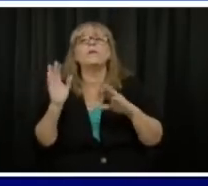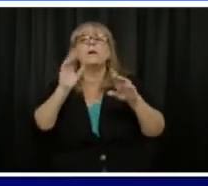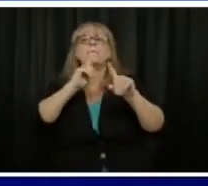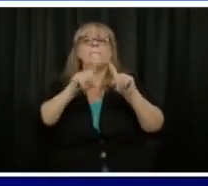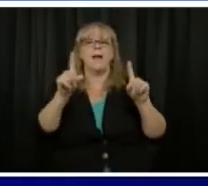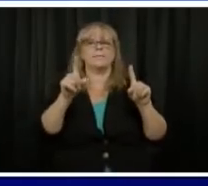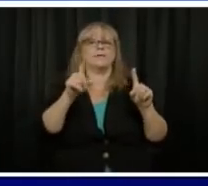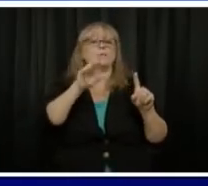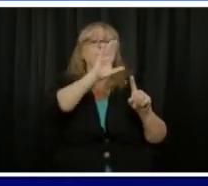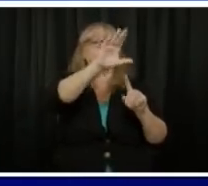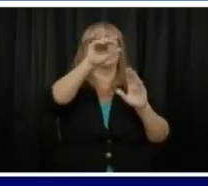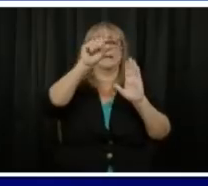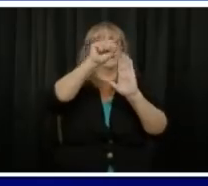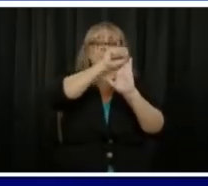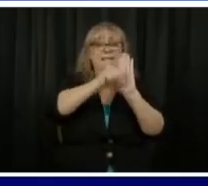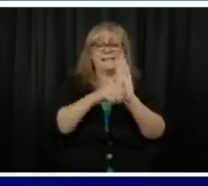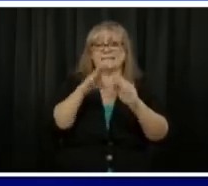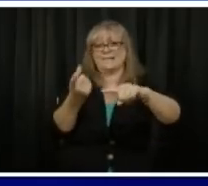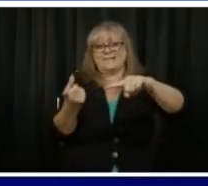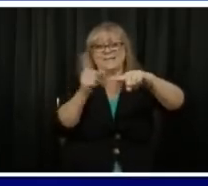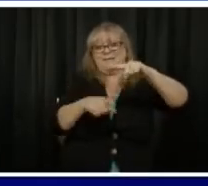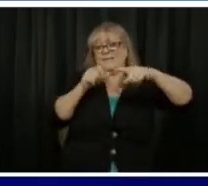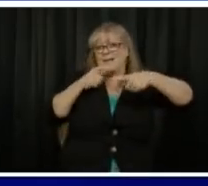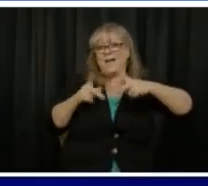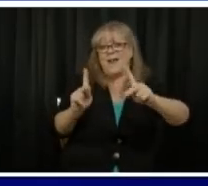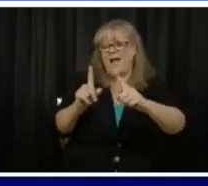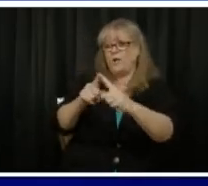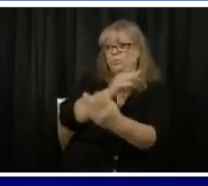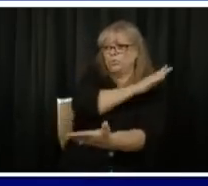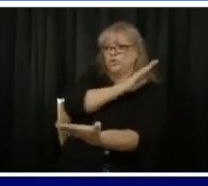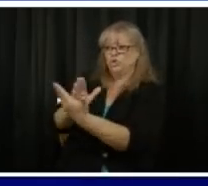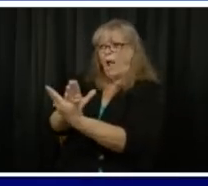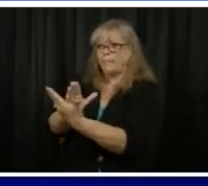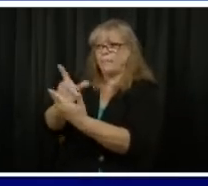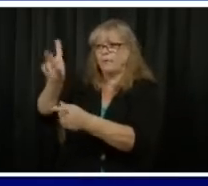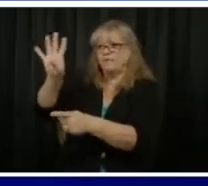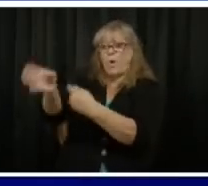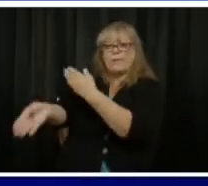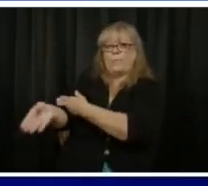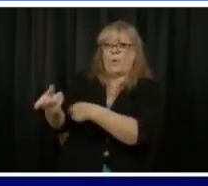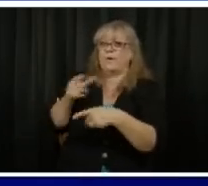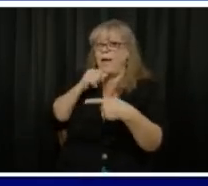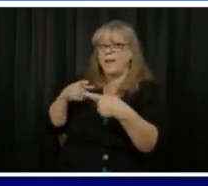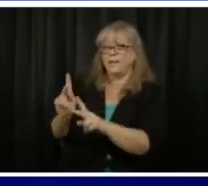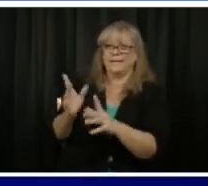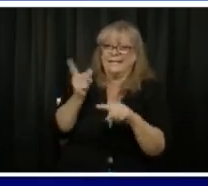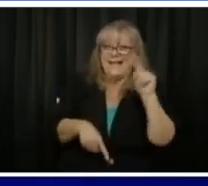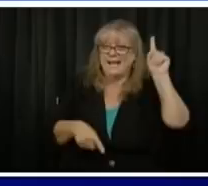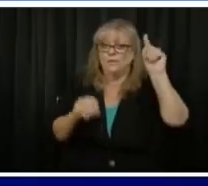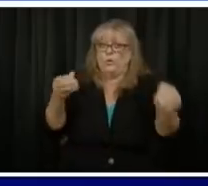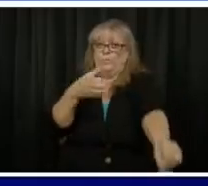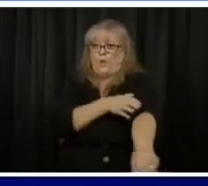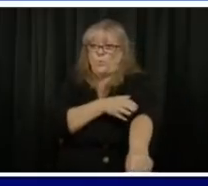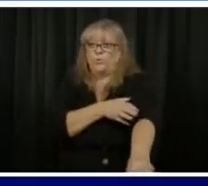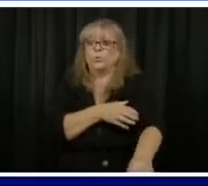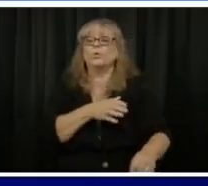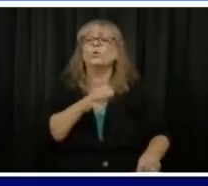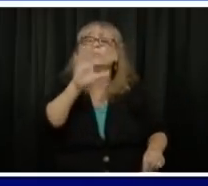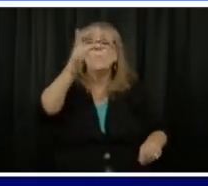being open till 4 in the morning or whatever they want. And likewise, other towns that value quiet communities or